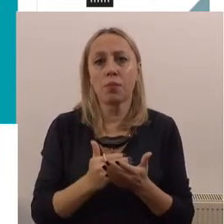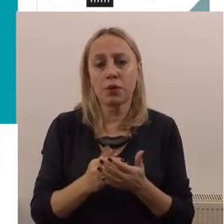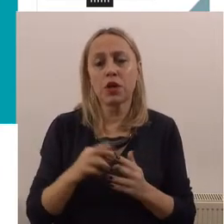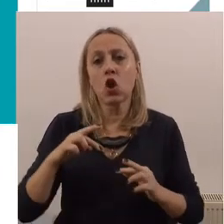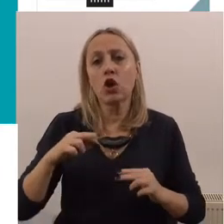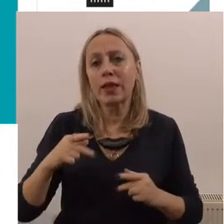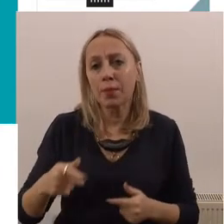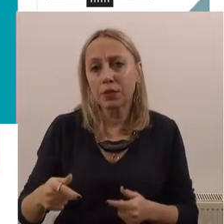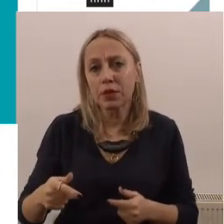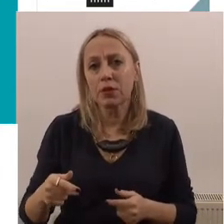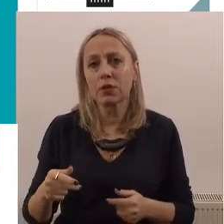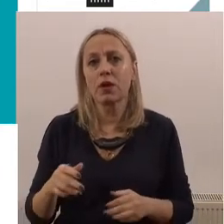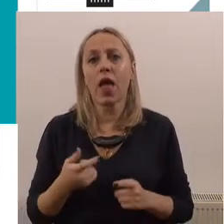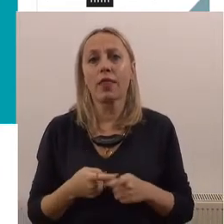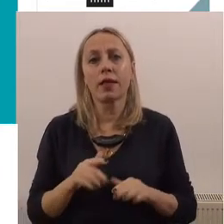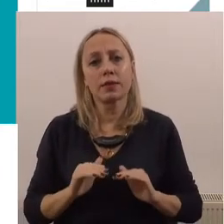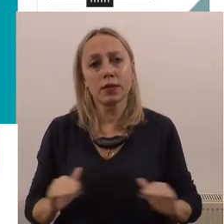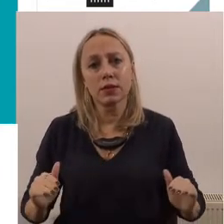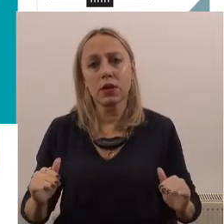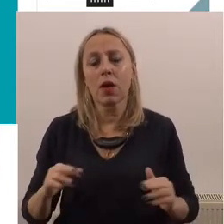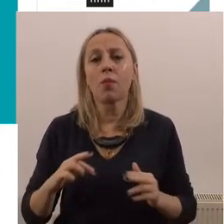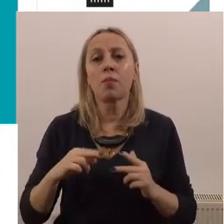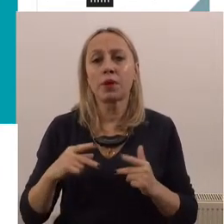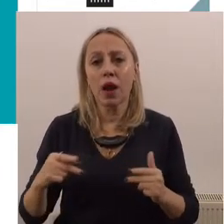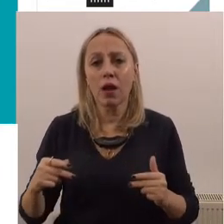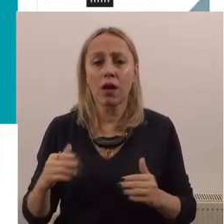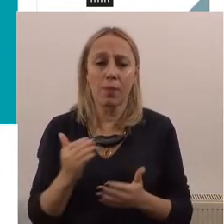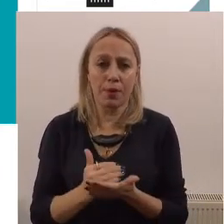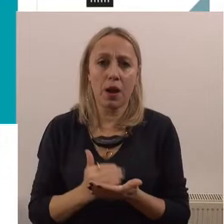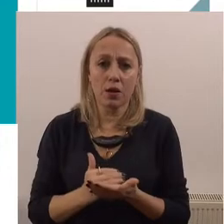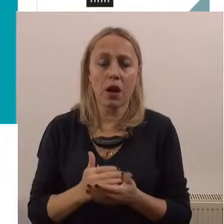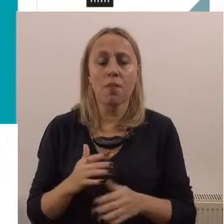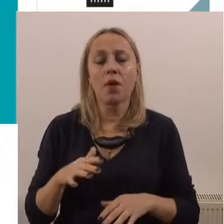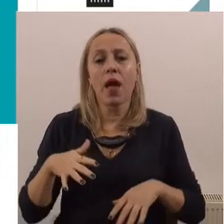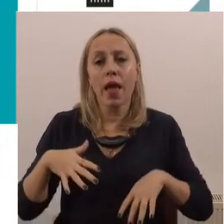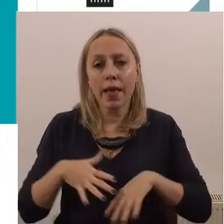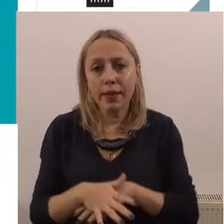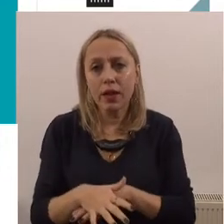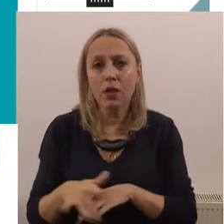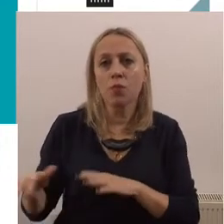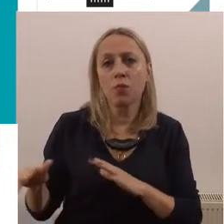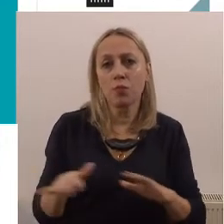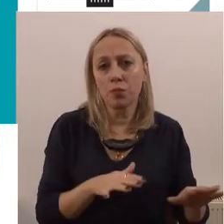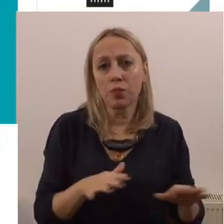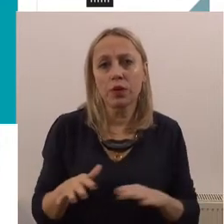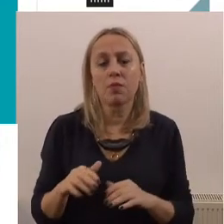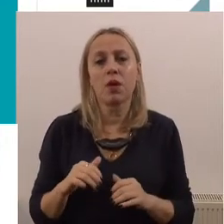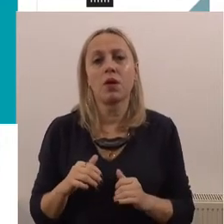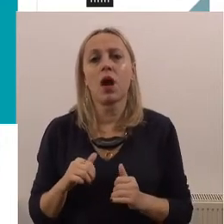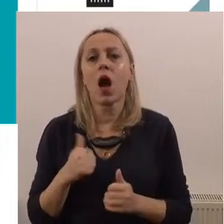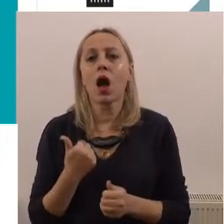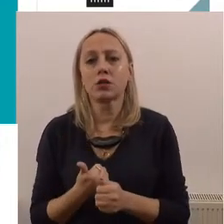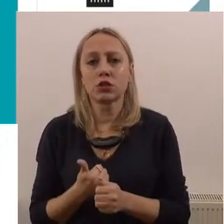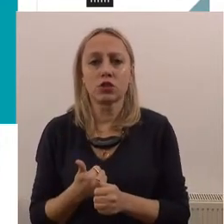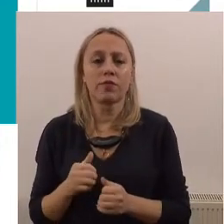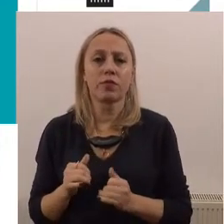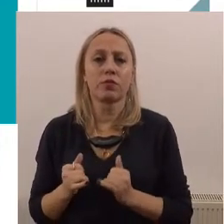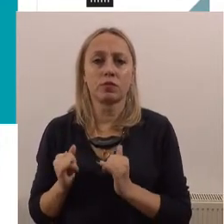Vyksa for more than 10 years. So we adapted the program of the festival. We arranged 15